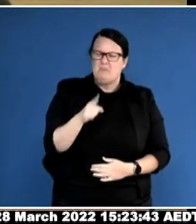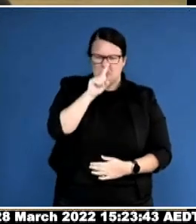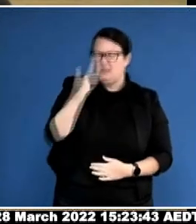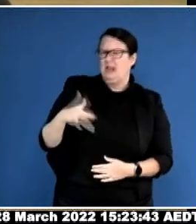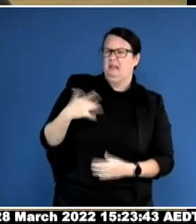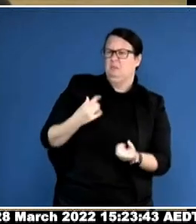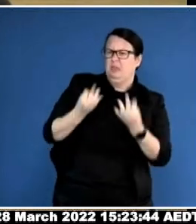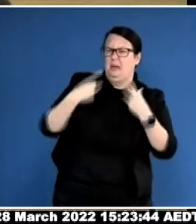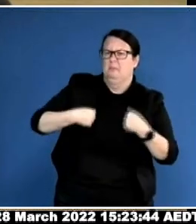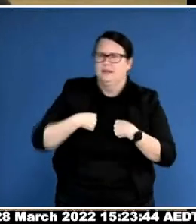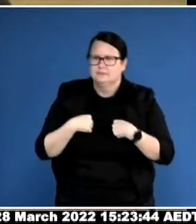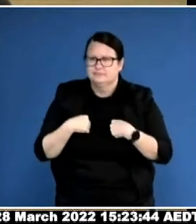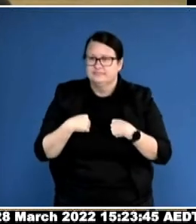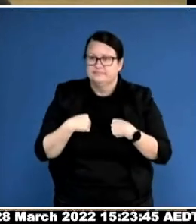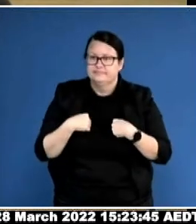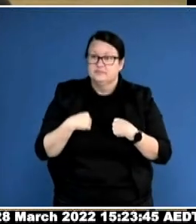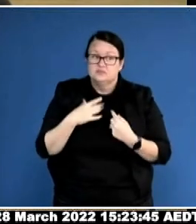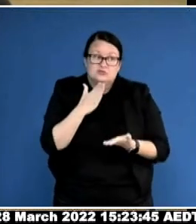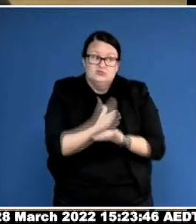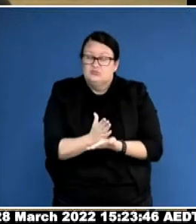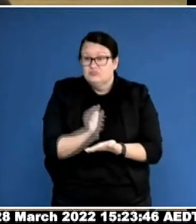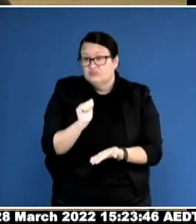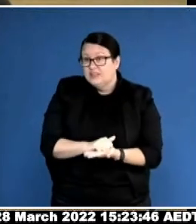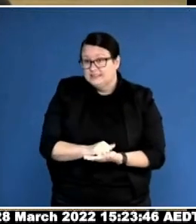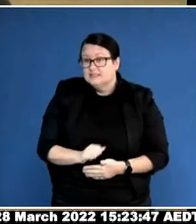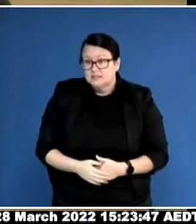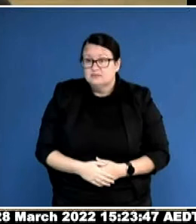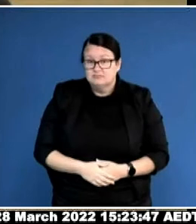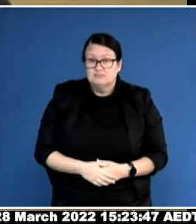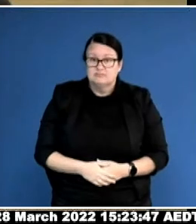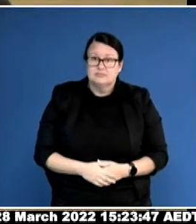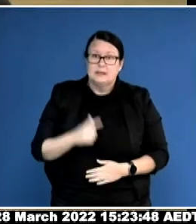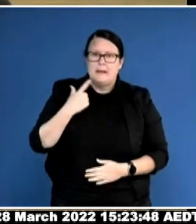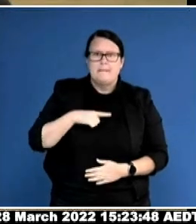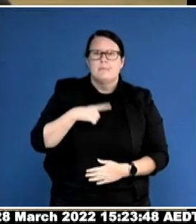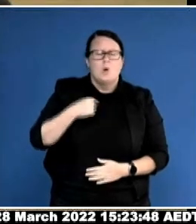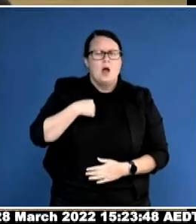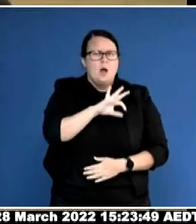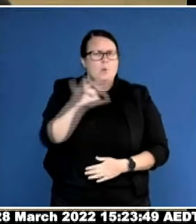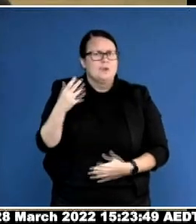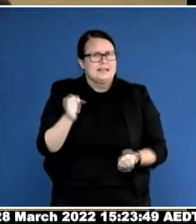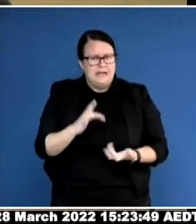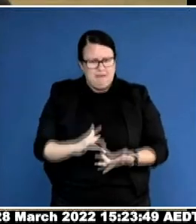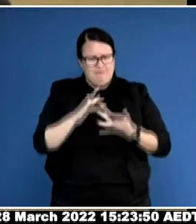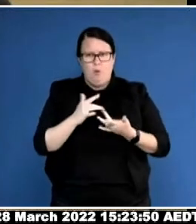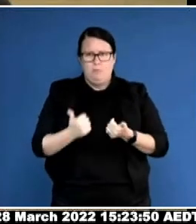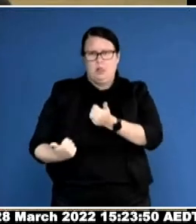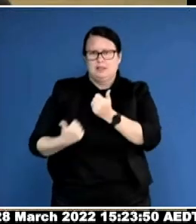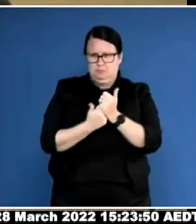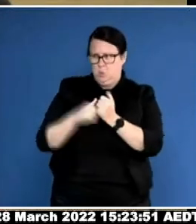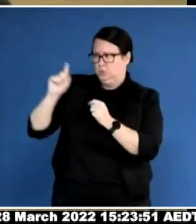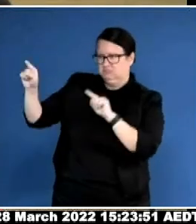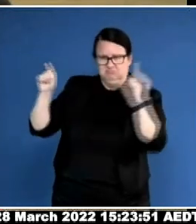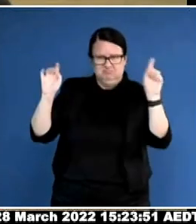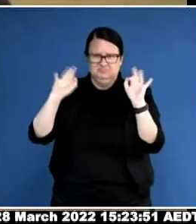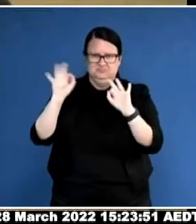without me." And unfortunately, this was true. Because I wasn't receiving any formal support services, I was